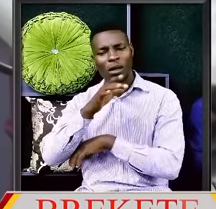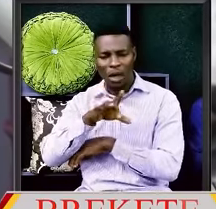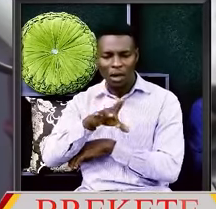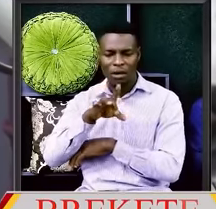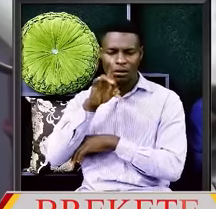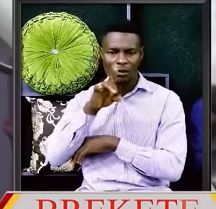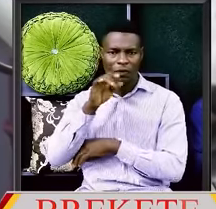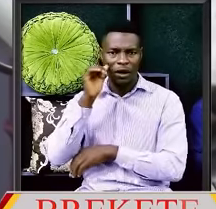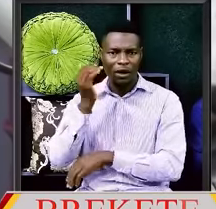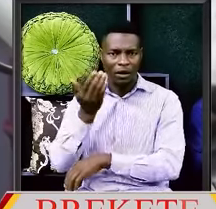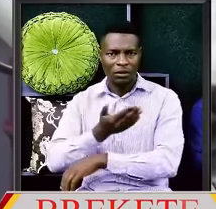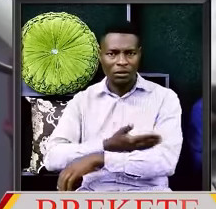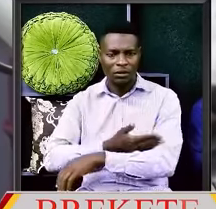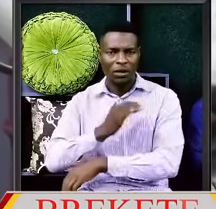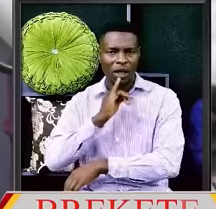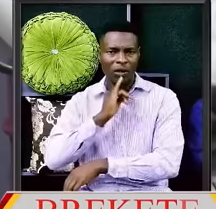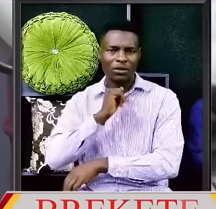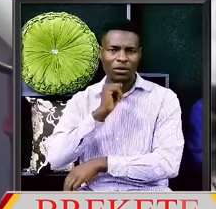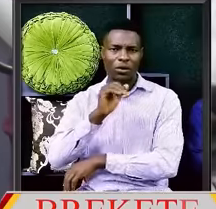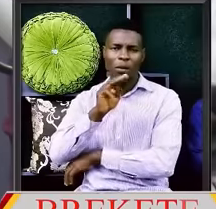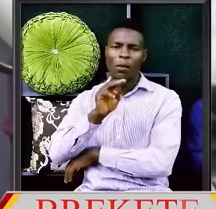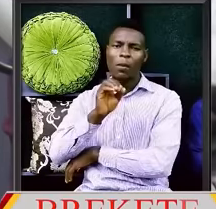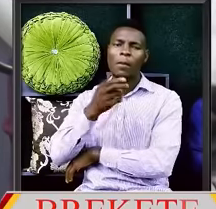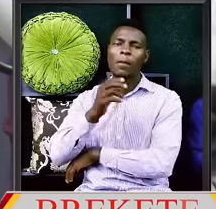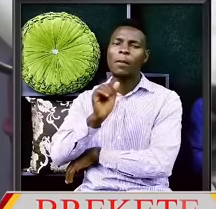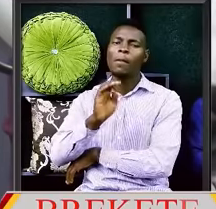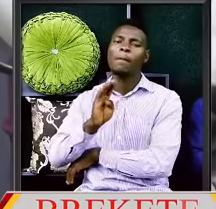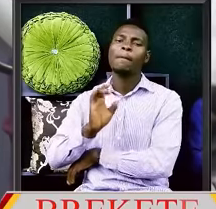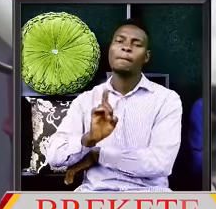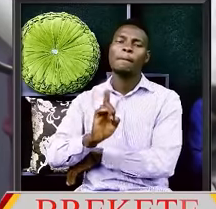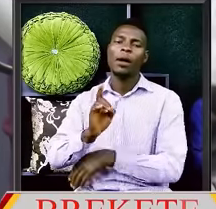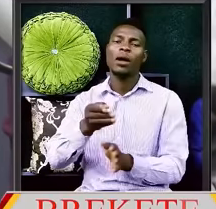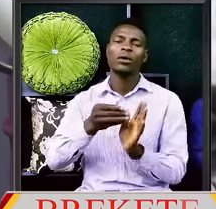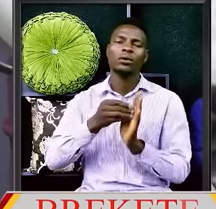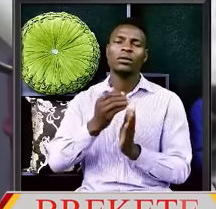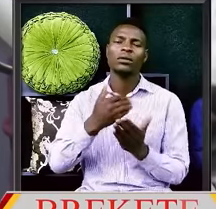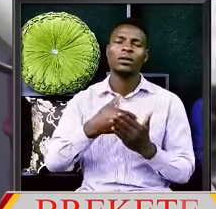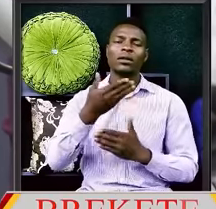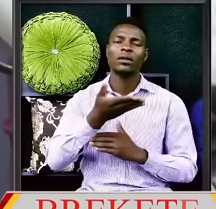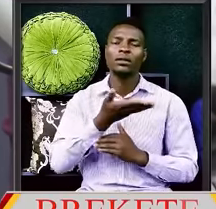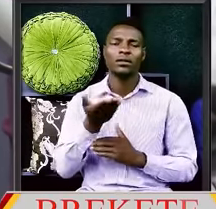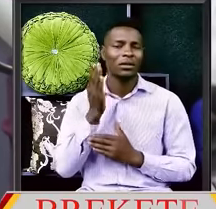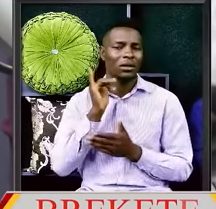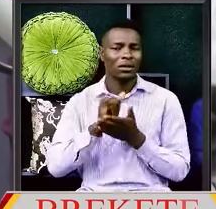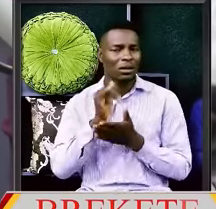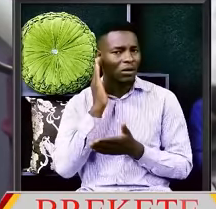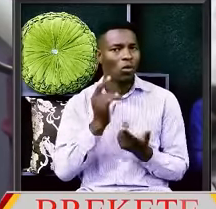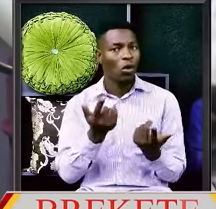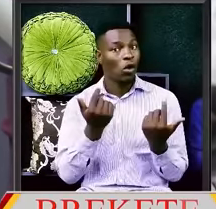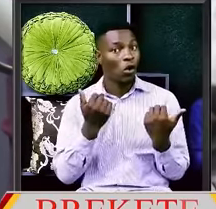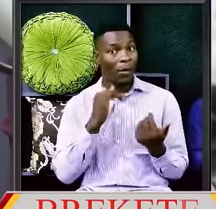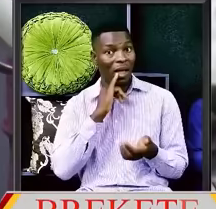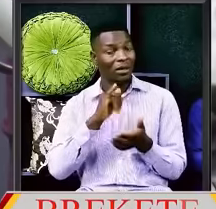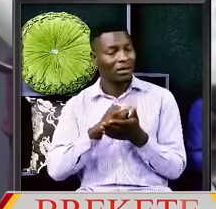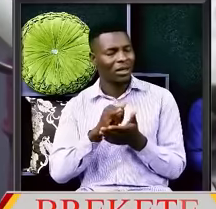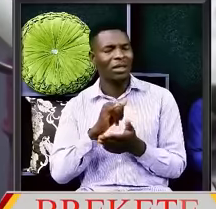the Pekin, no be Mohbad own, the next thing we go come be say, na